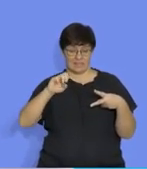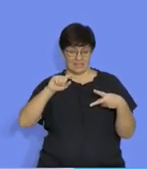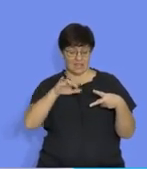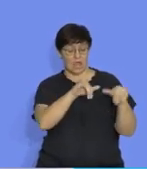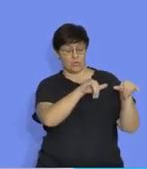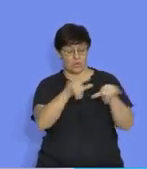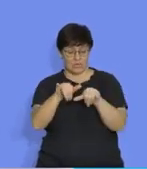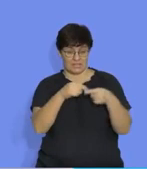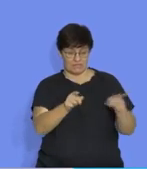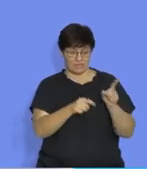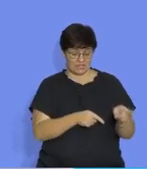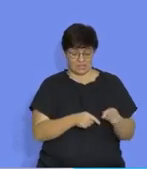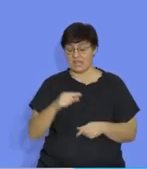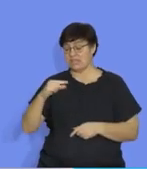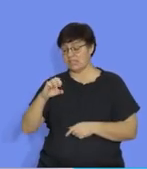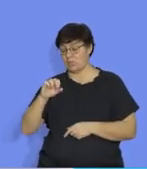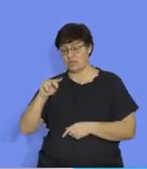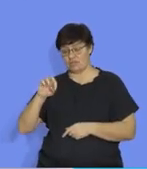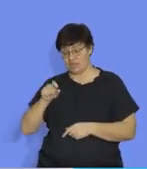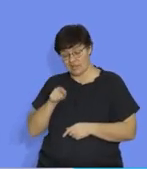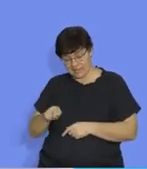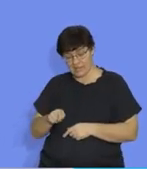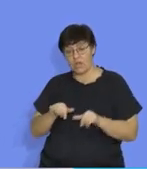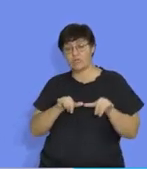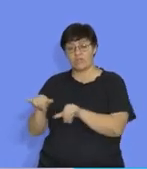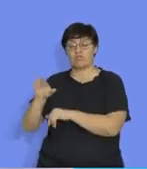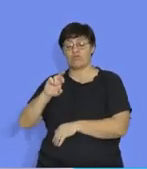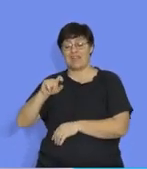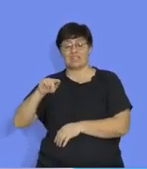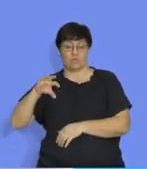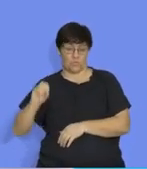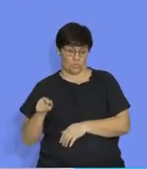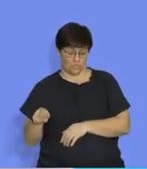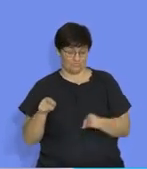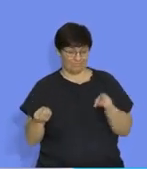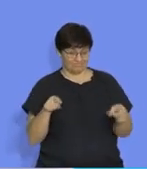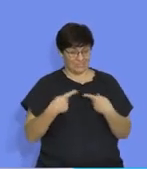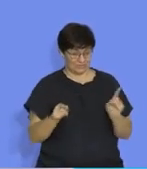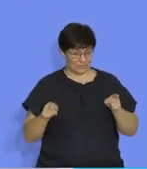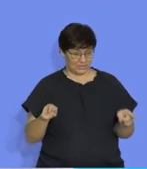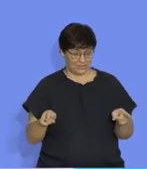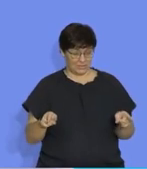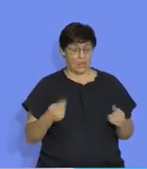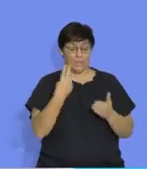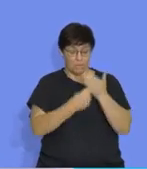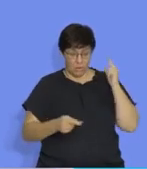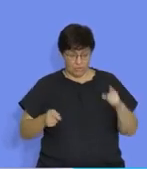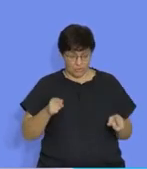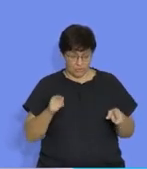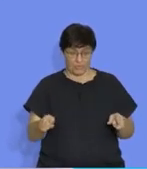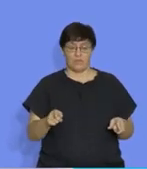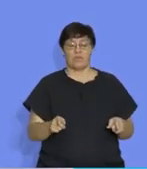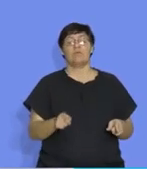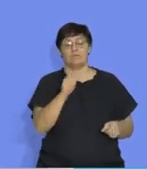common difference and a geometric sequence has a common ratio. We're going to use both of these pieces